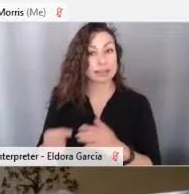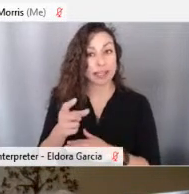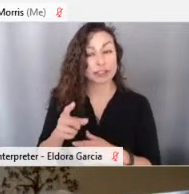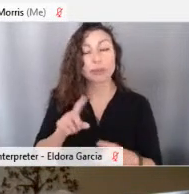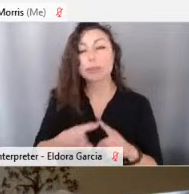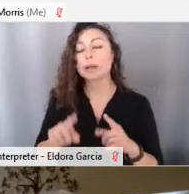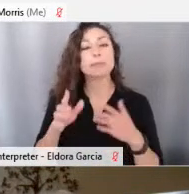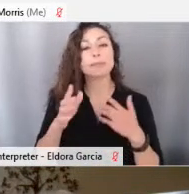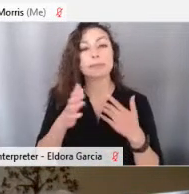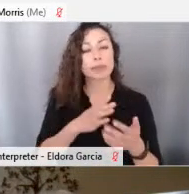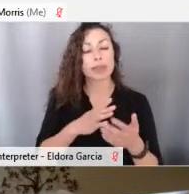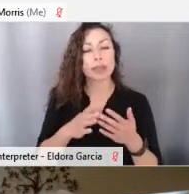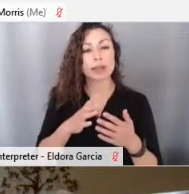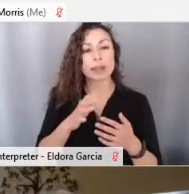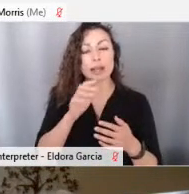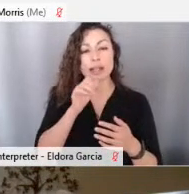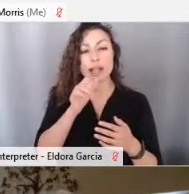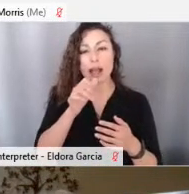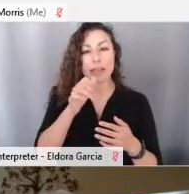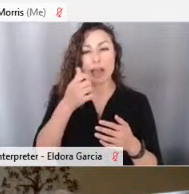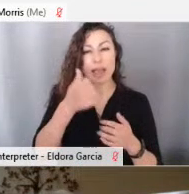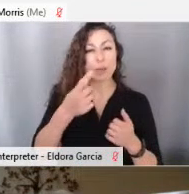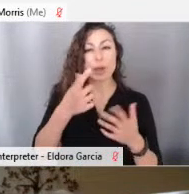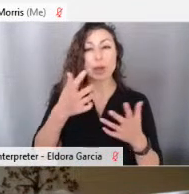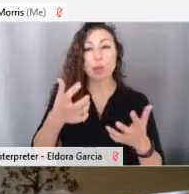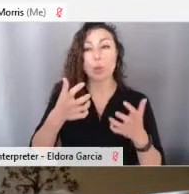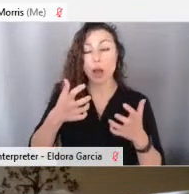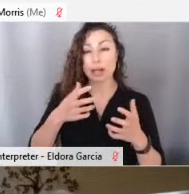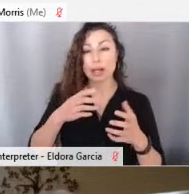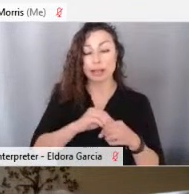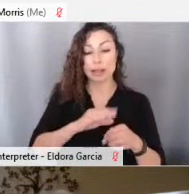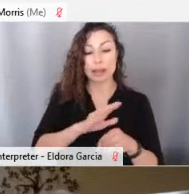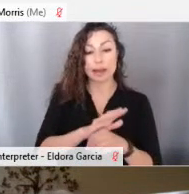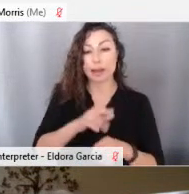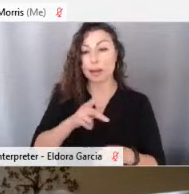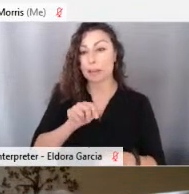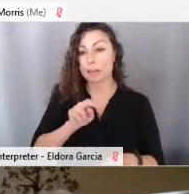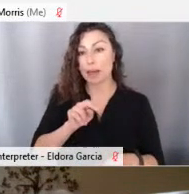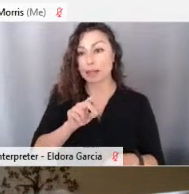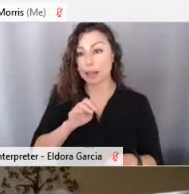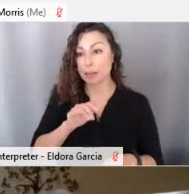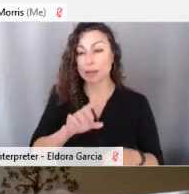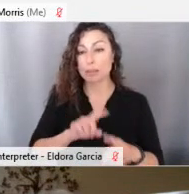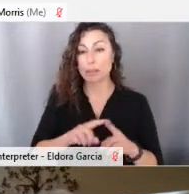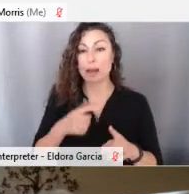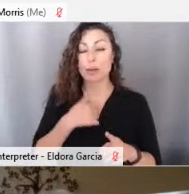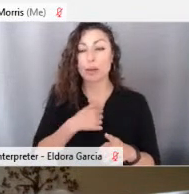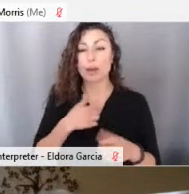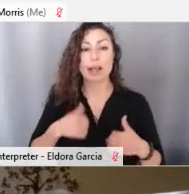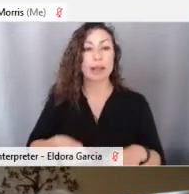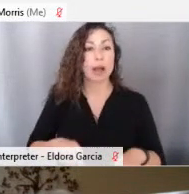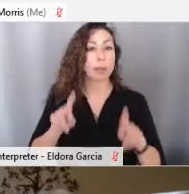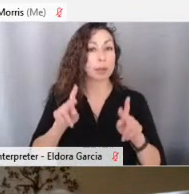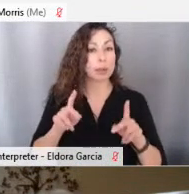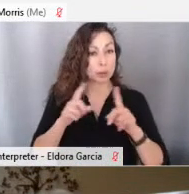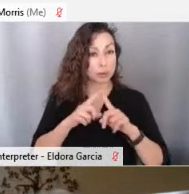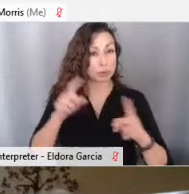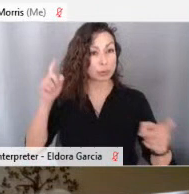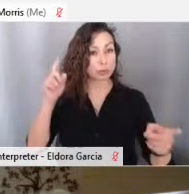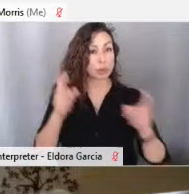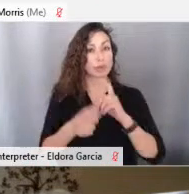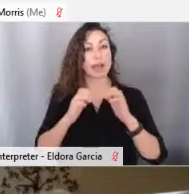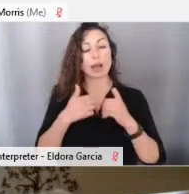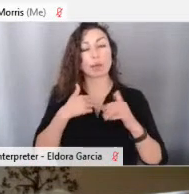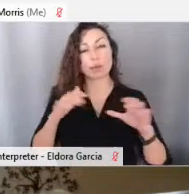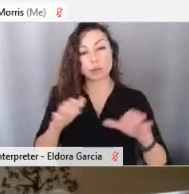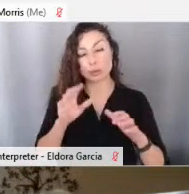it's a great, not that anybody wanted a pandemic, we've really had the opportunity to transform how we do